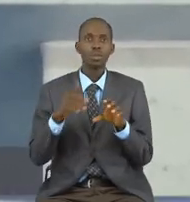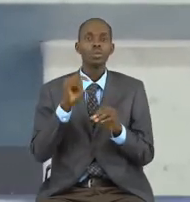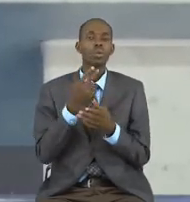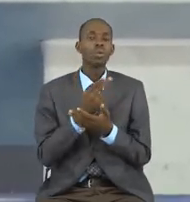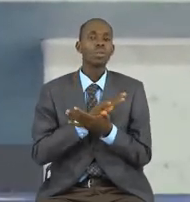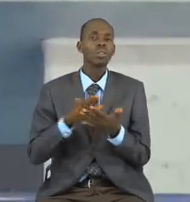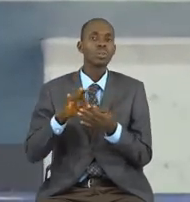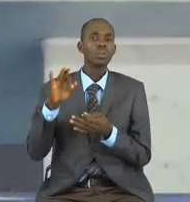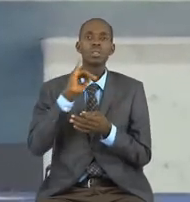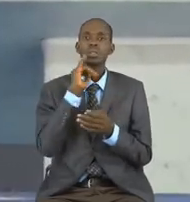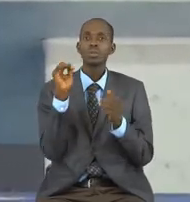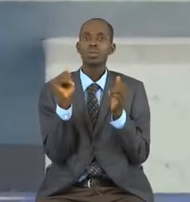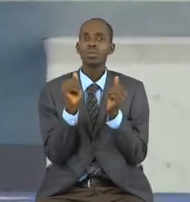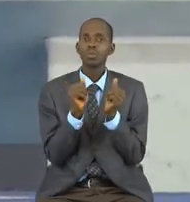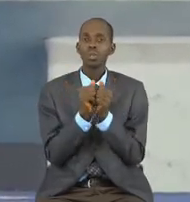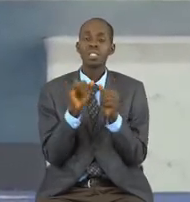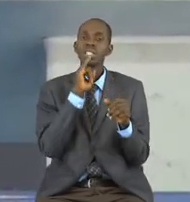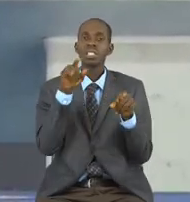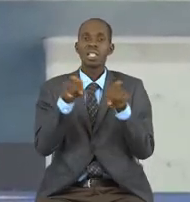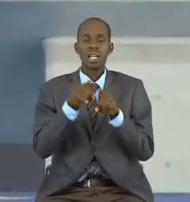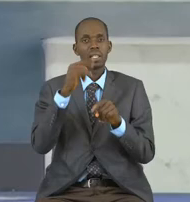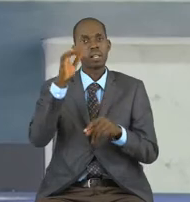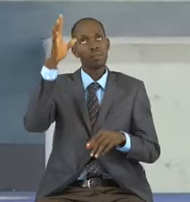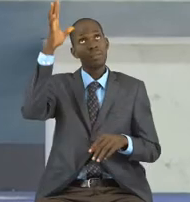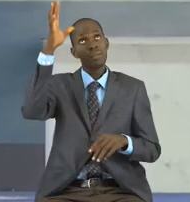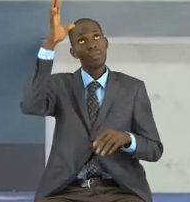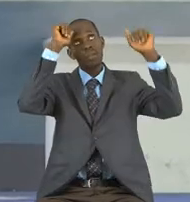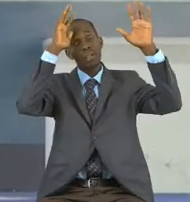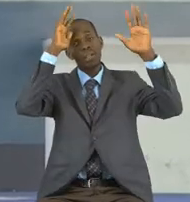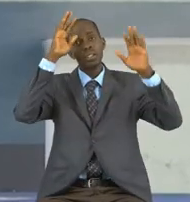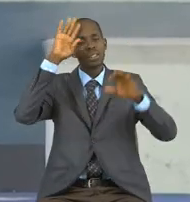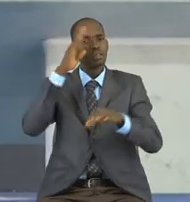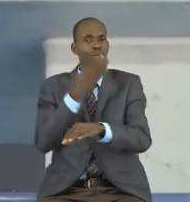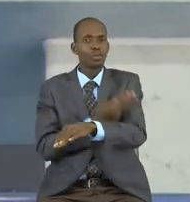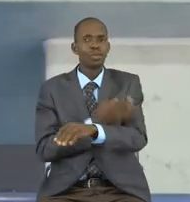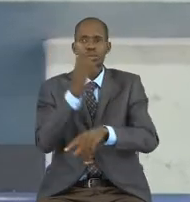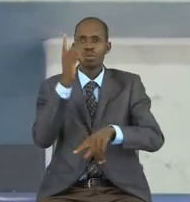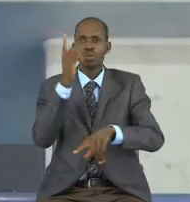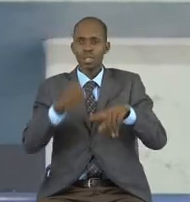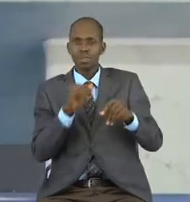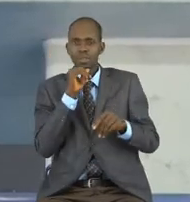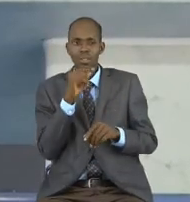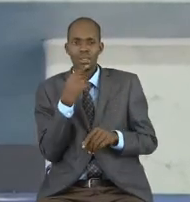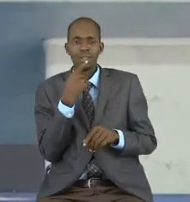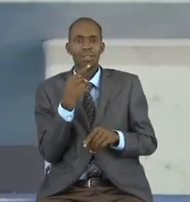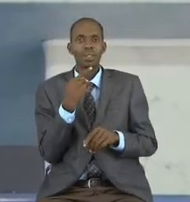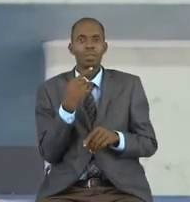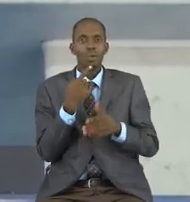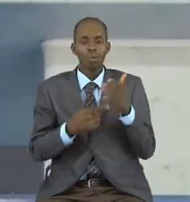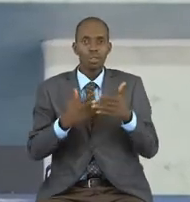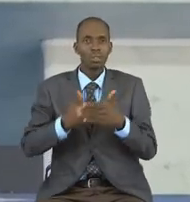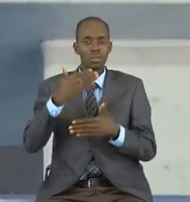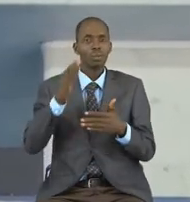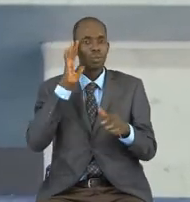Father. The Holy Ghost is like the Son. Unpredictable, unlimited, illimitable.